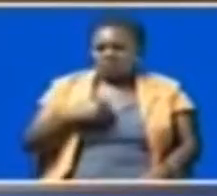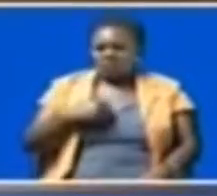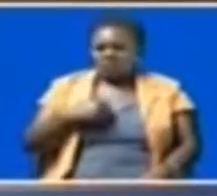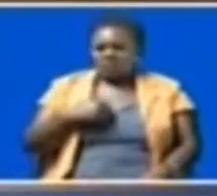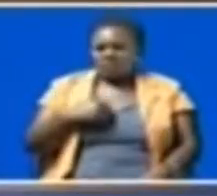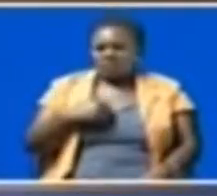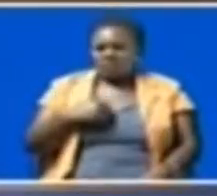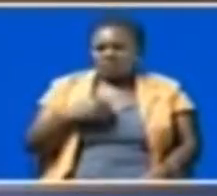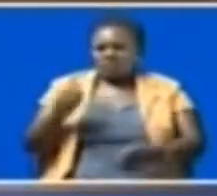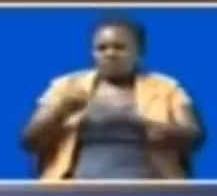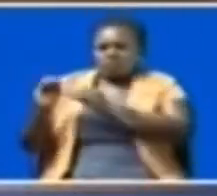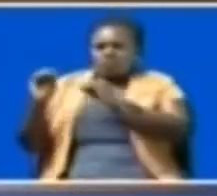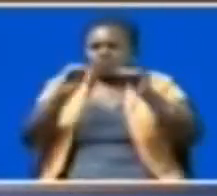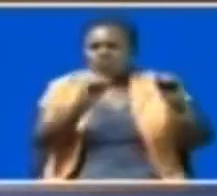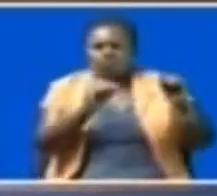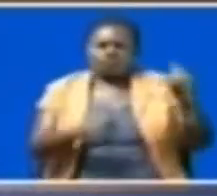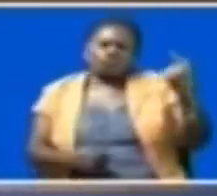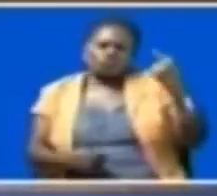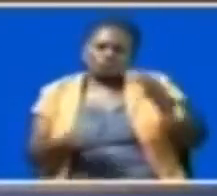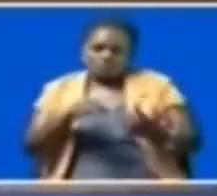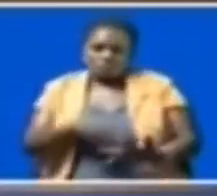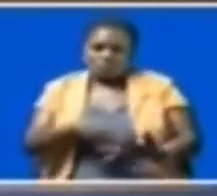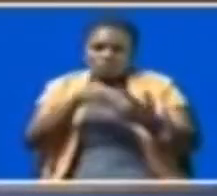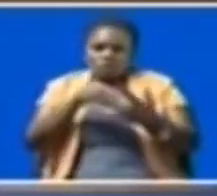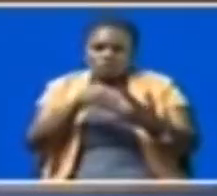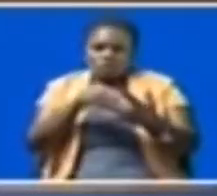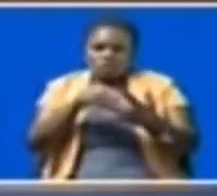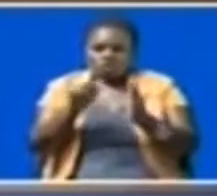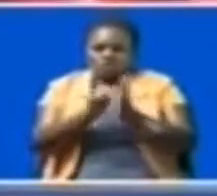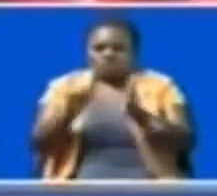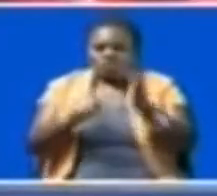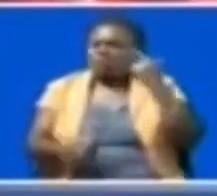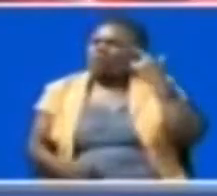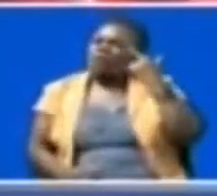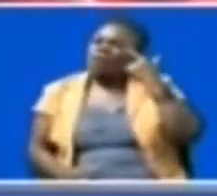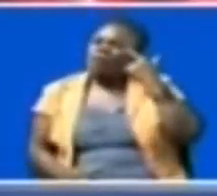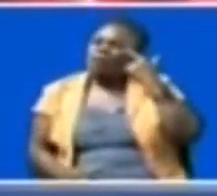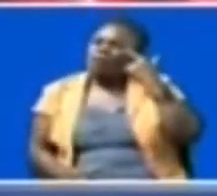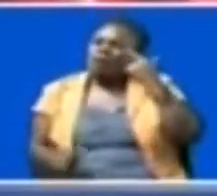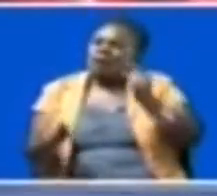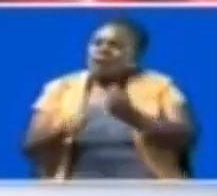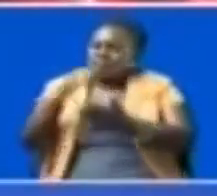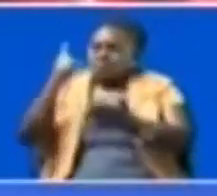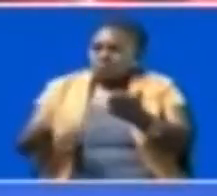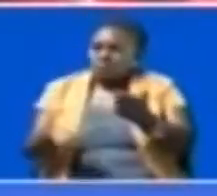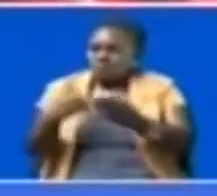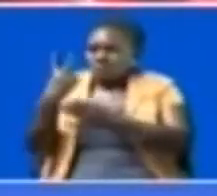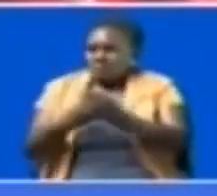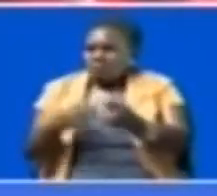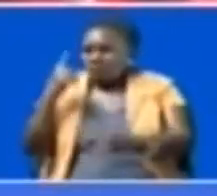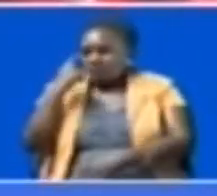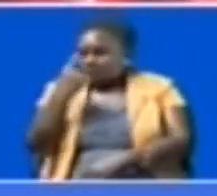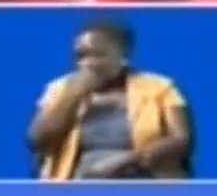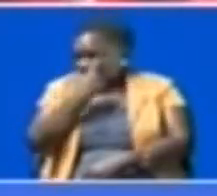good eye and transplanted them using a special glue to her right eye. What happens when both eyes are